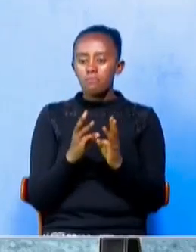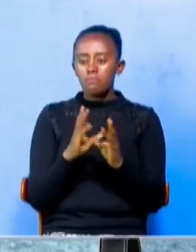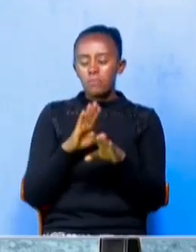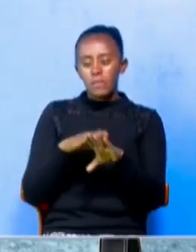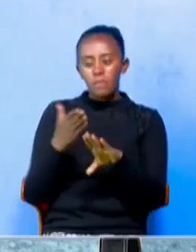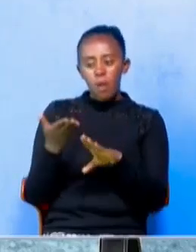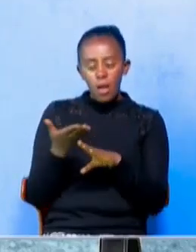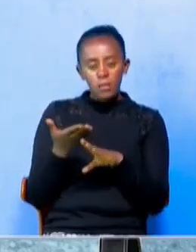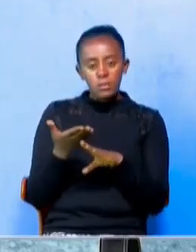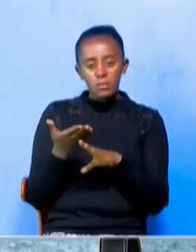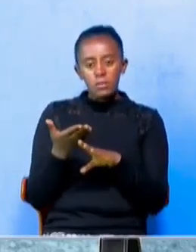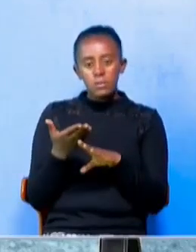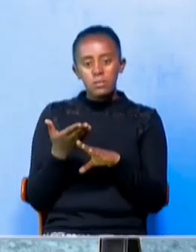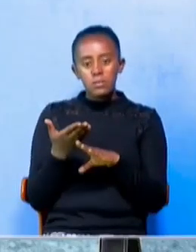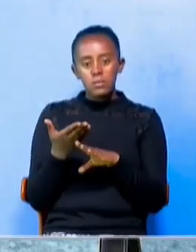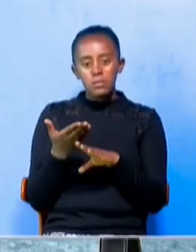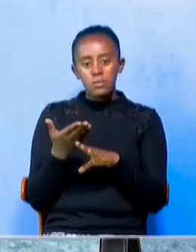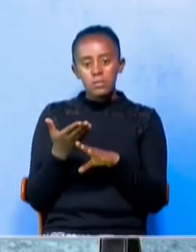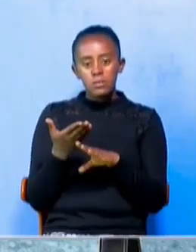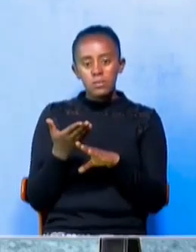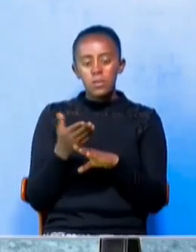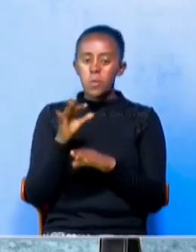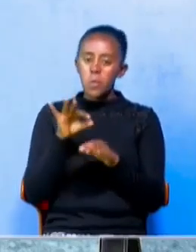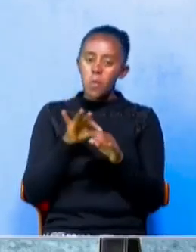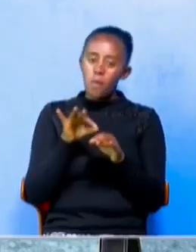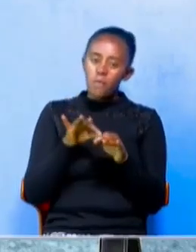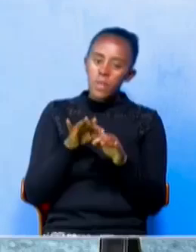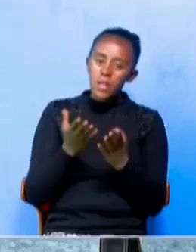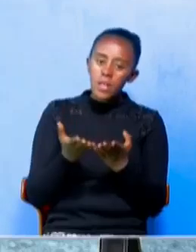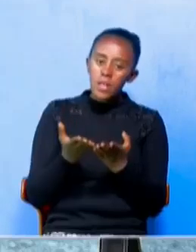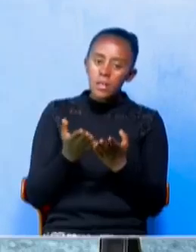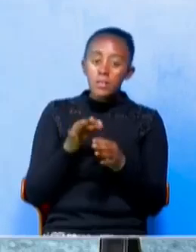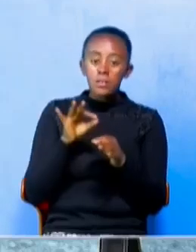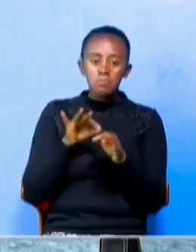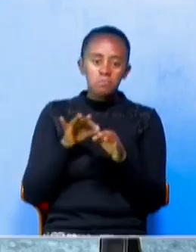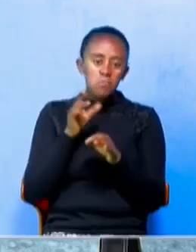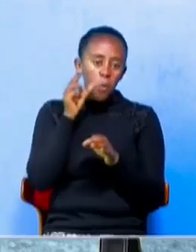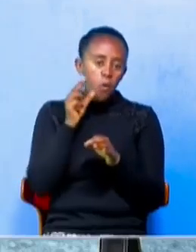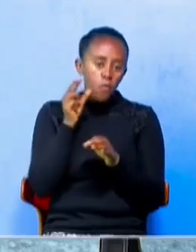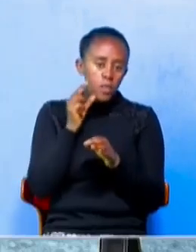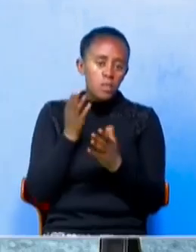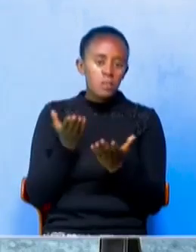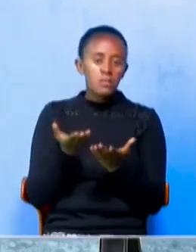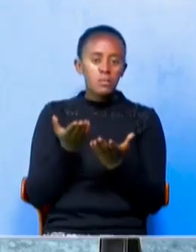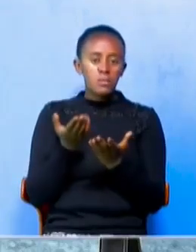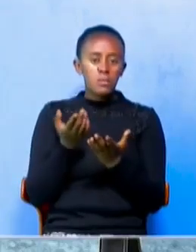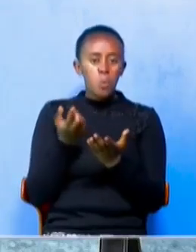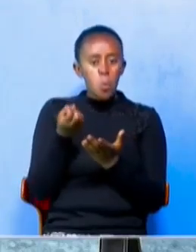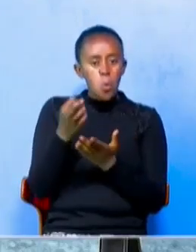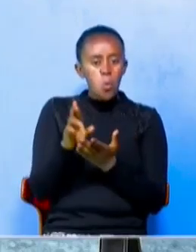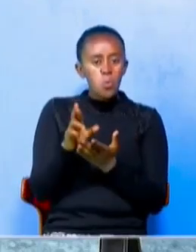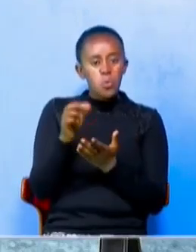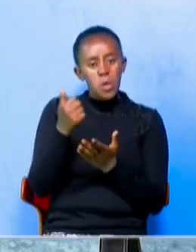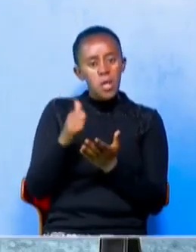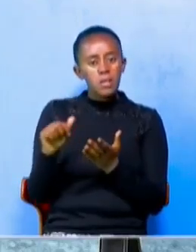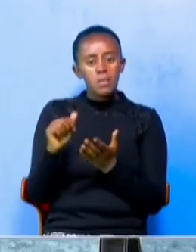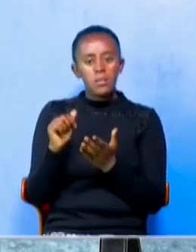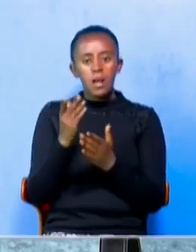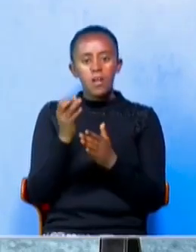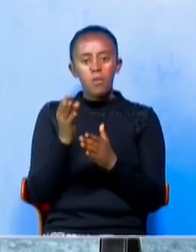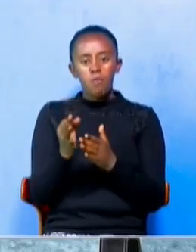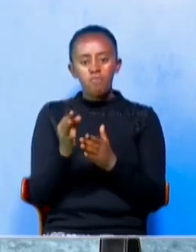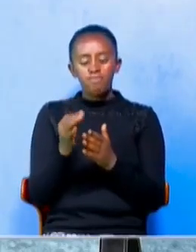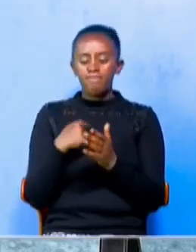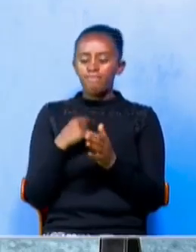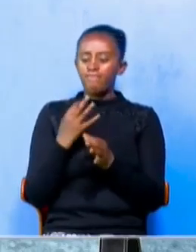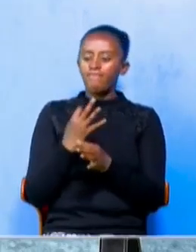him a kind of coffee or a kind of tea or any kind of things that makes him